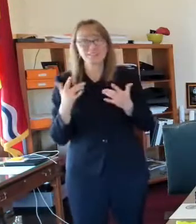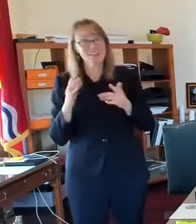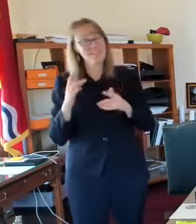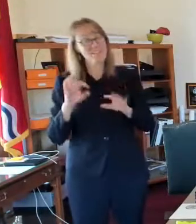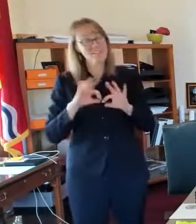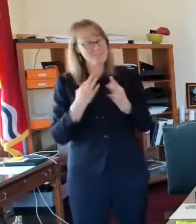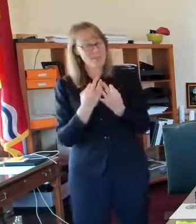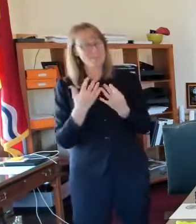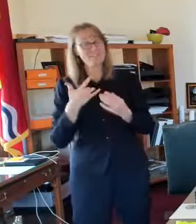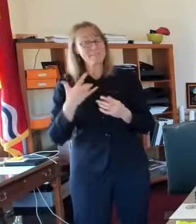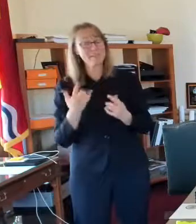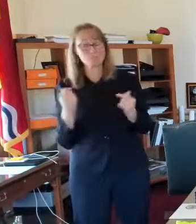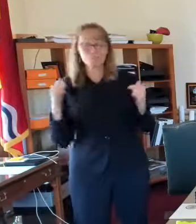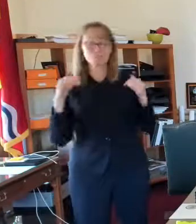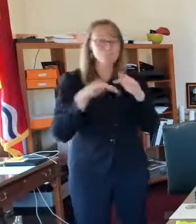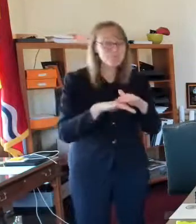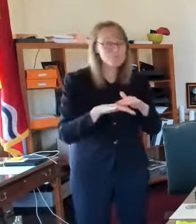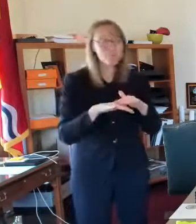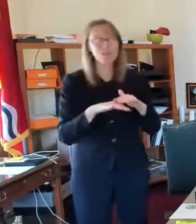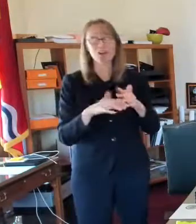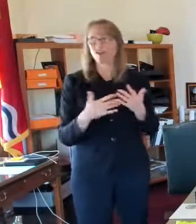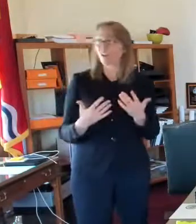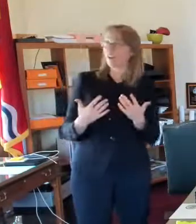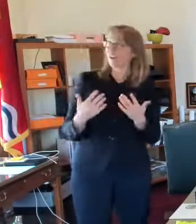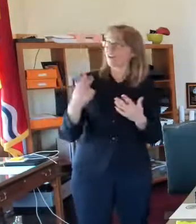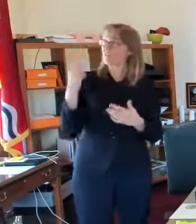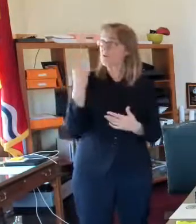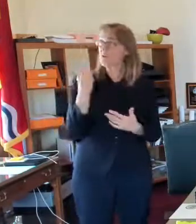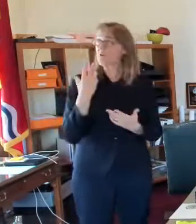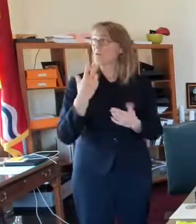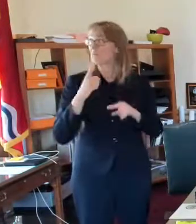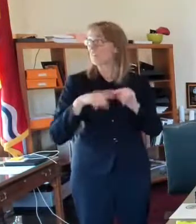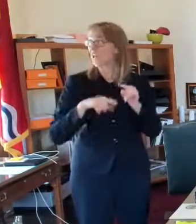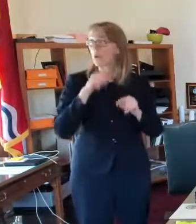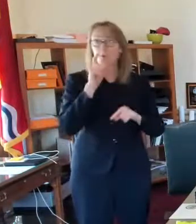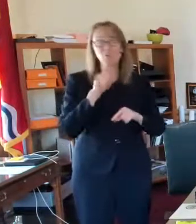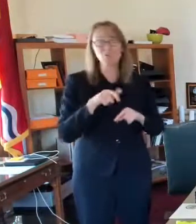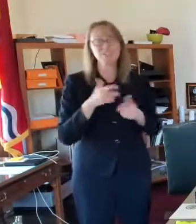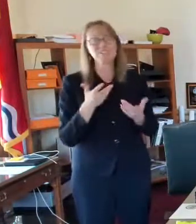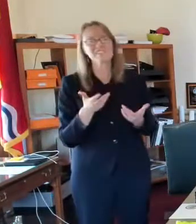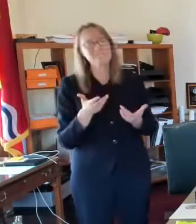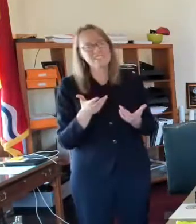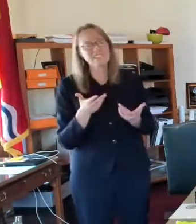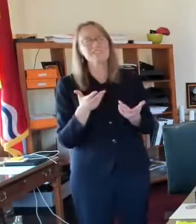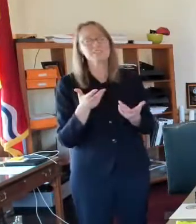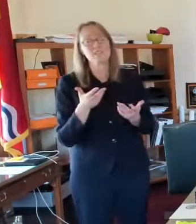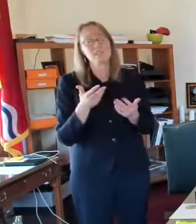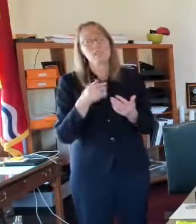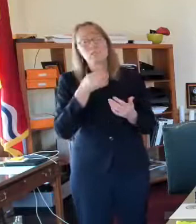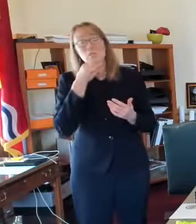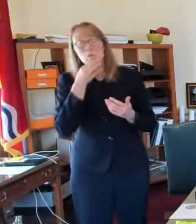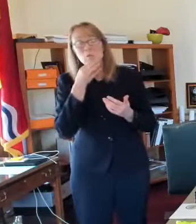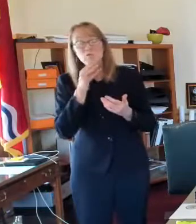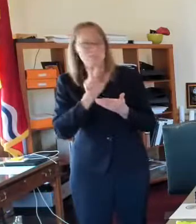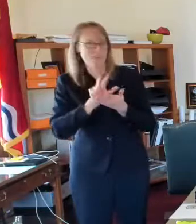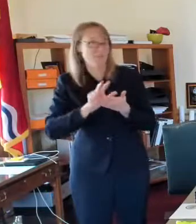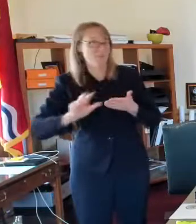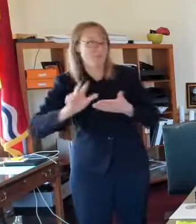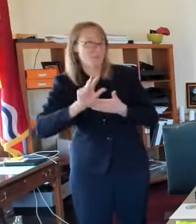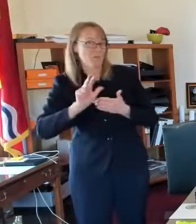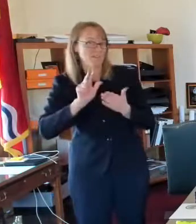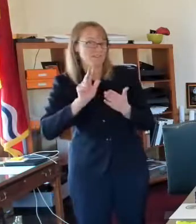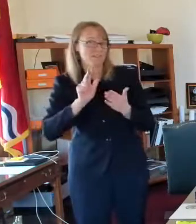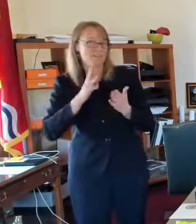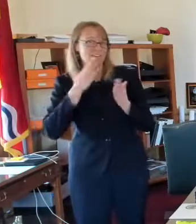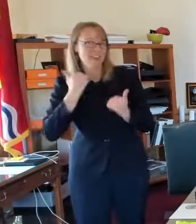also on Thanksgiving. Thanksgiving's only 3 weeks away, I guess it is. And, you know, it's tough,